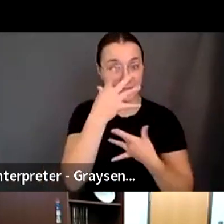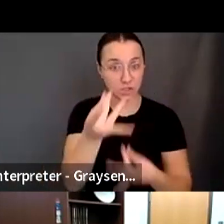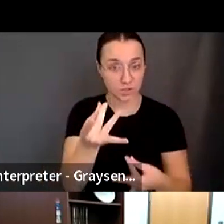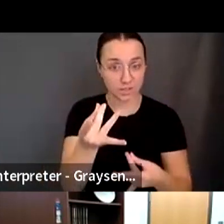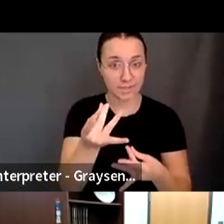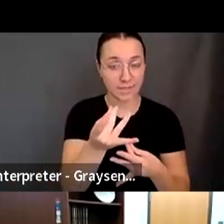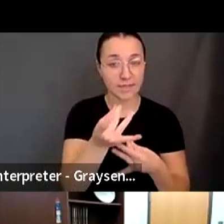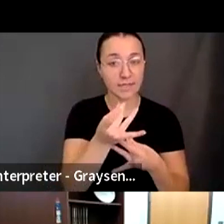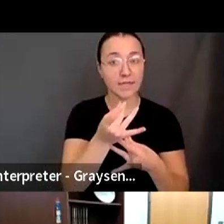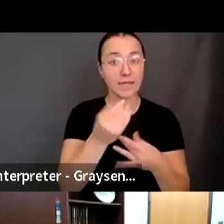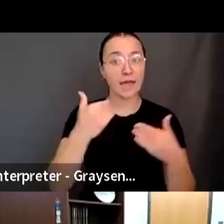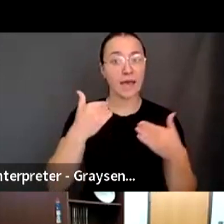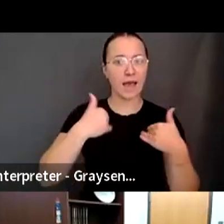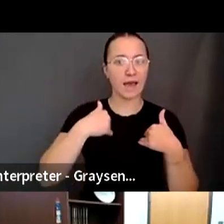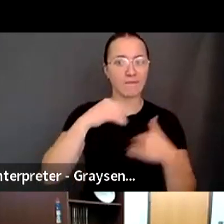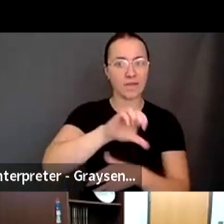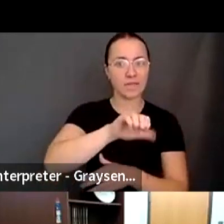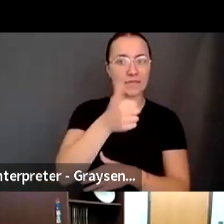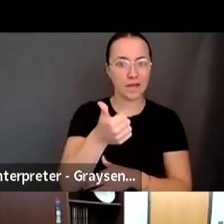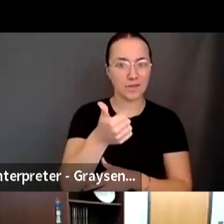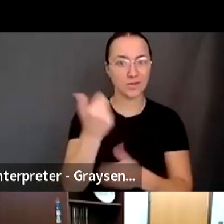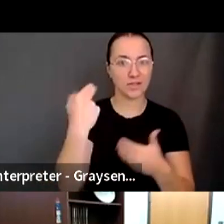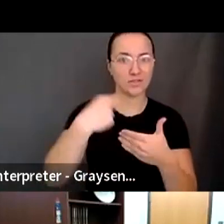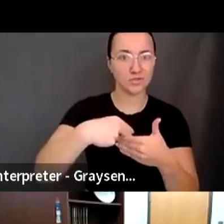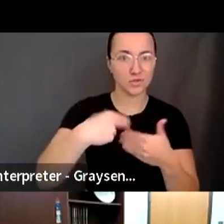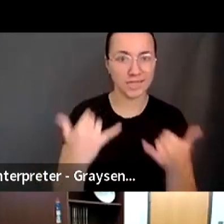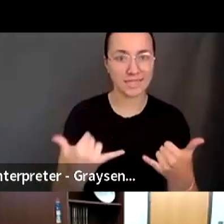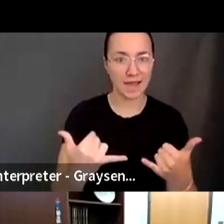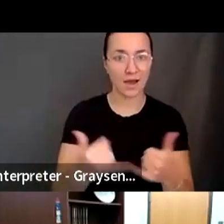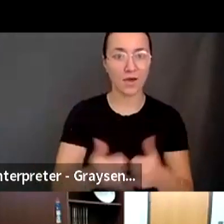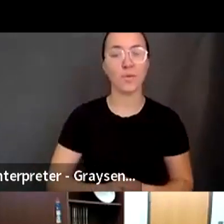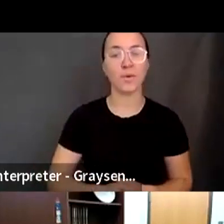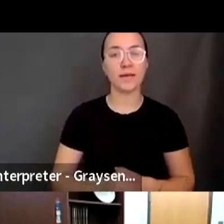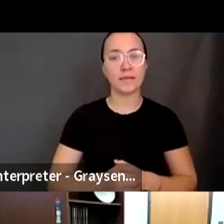and I have another that is coming in.